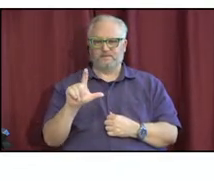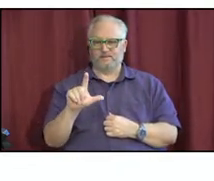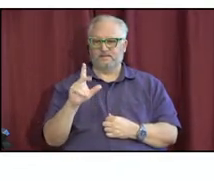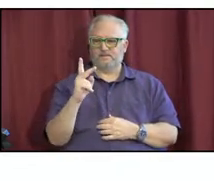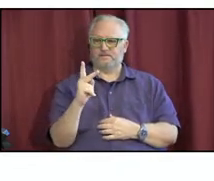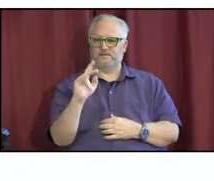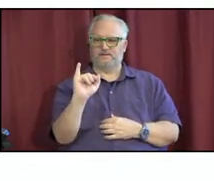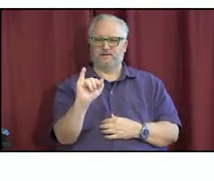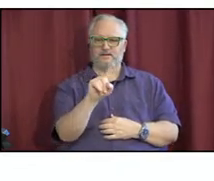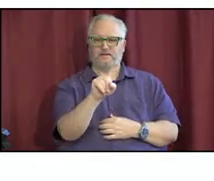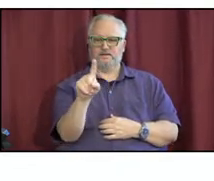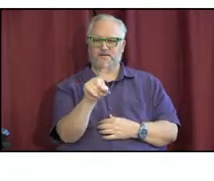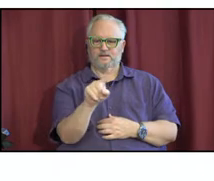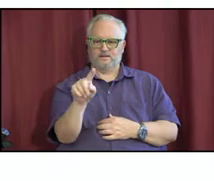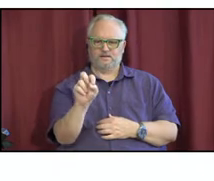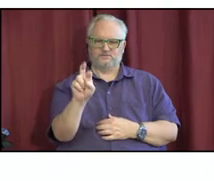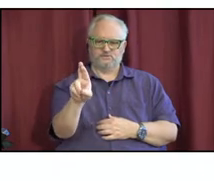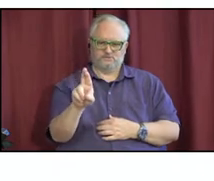Bill Kaiser,